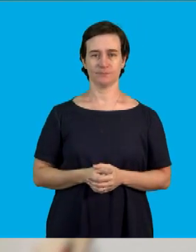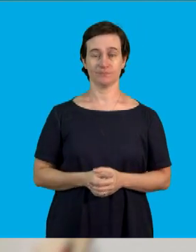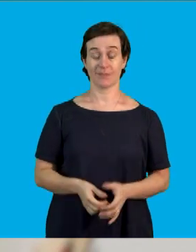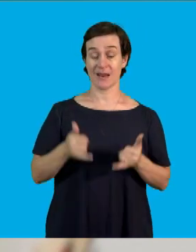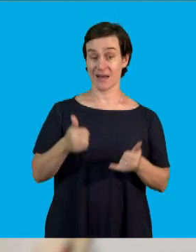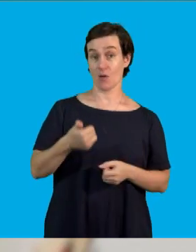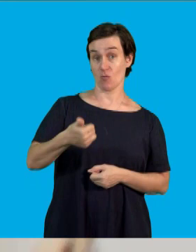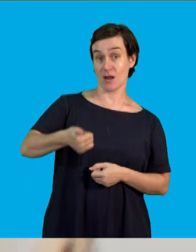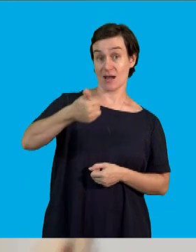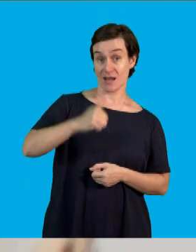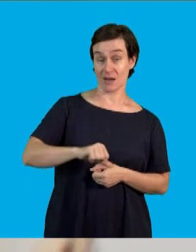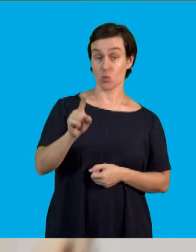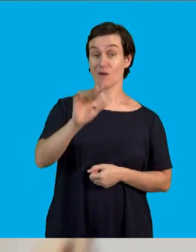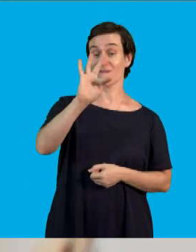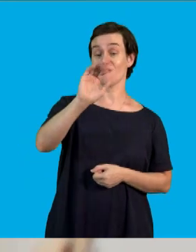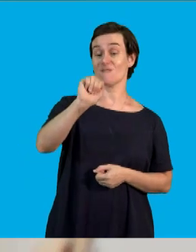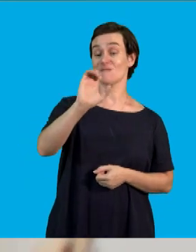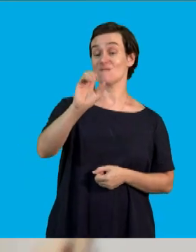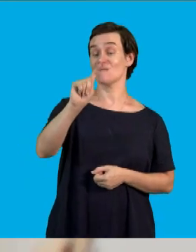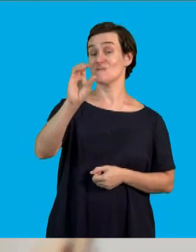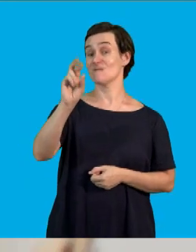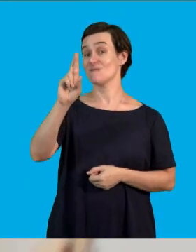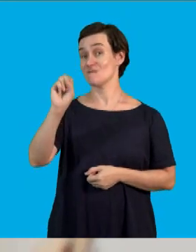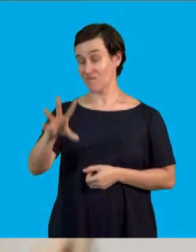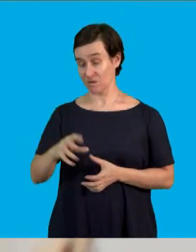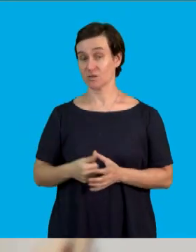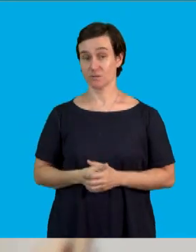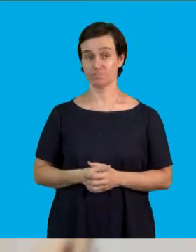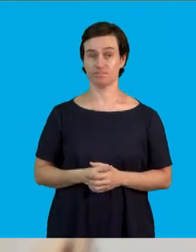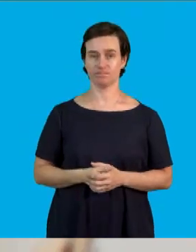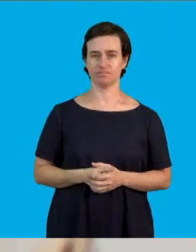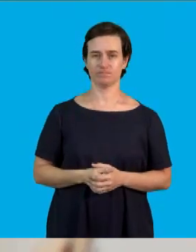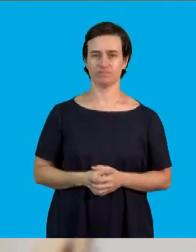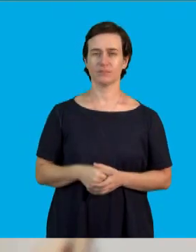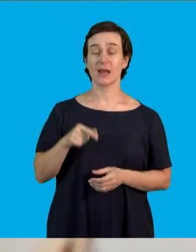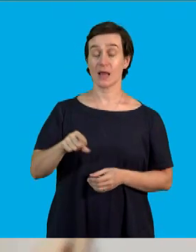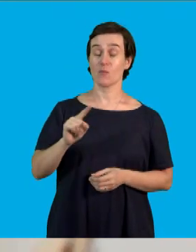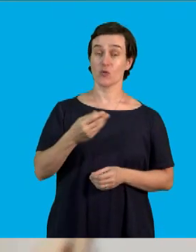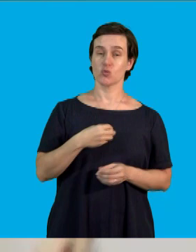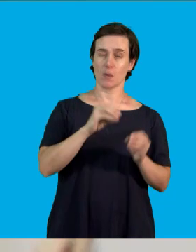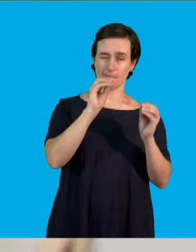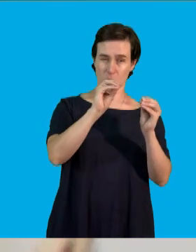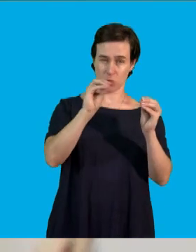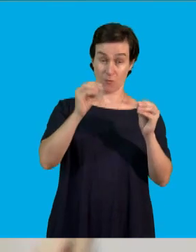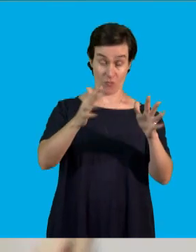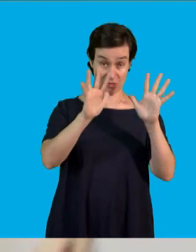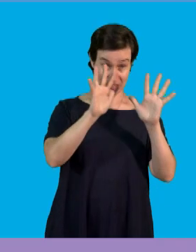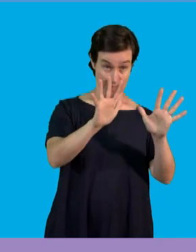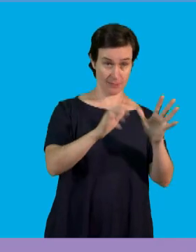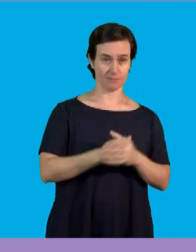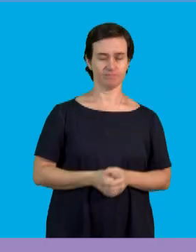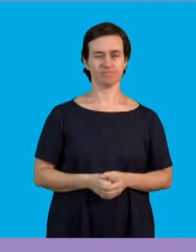We're going to now move on to the factors. So when we're looking at the factors, let's list the factors of